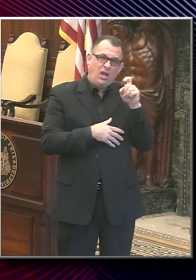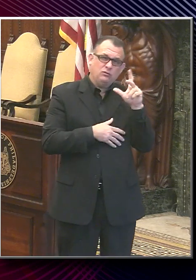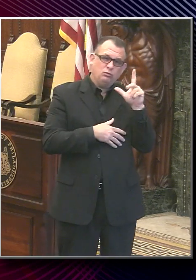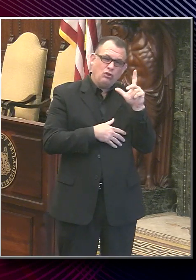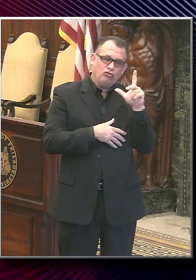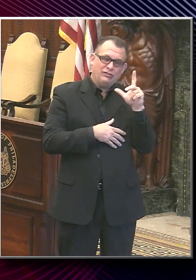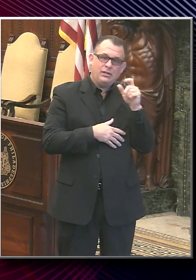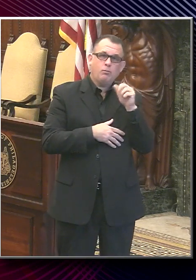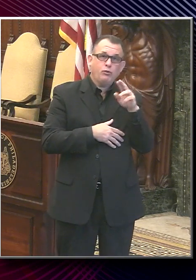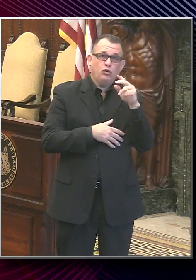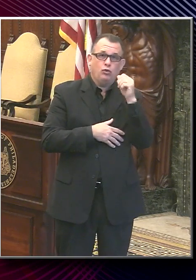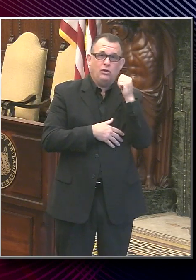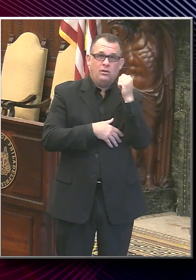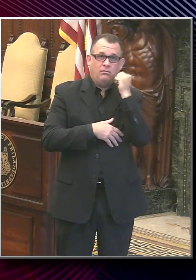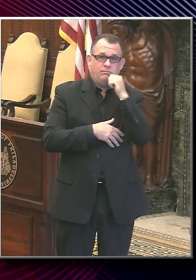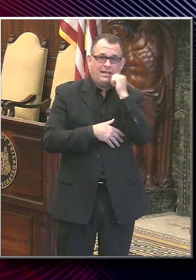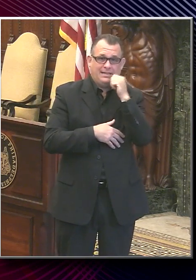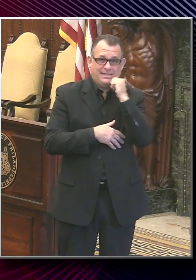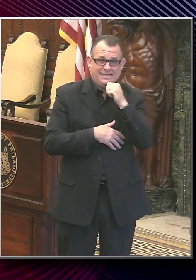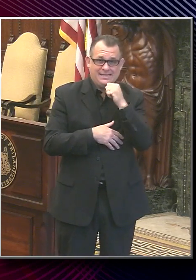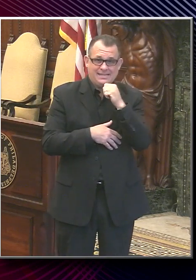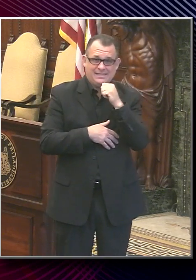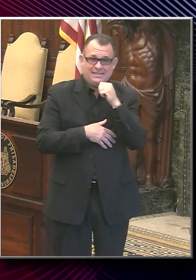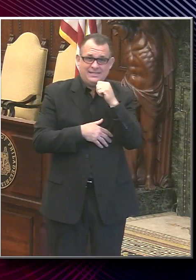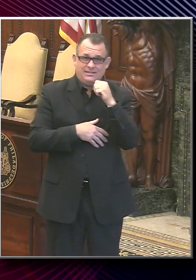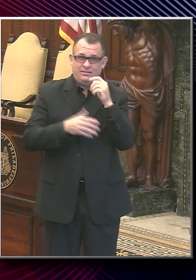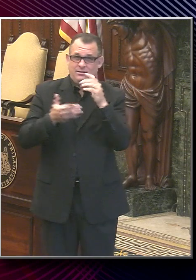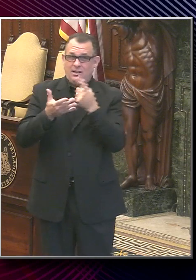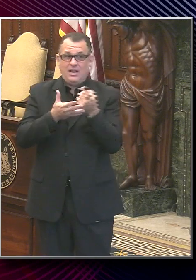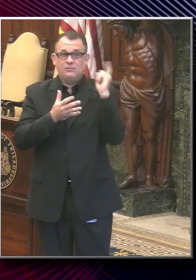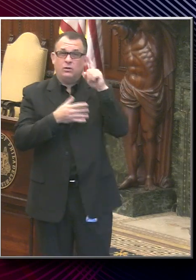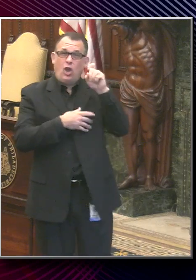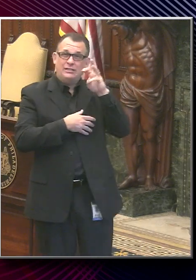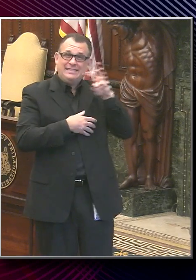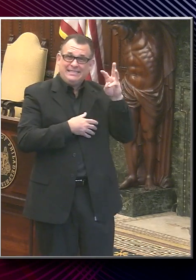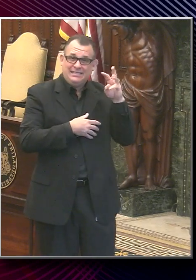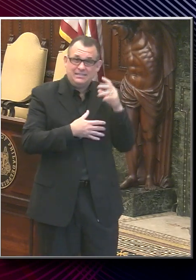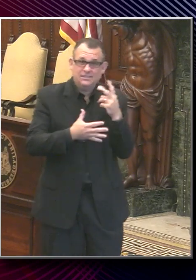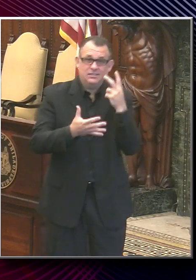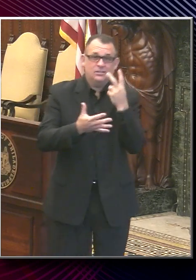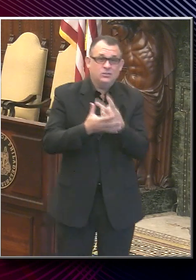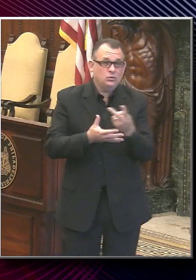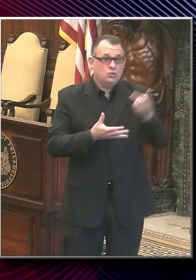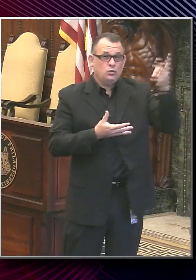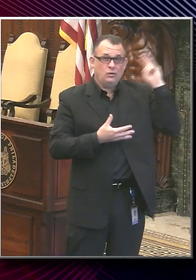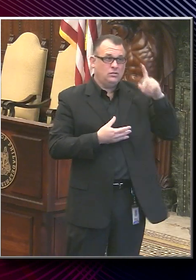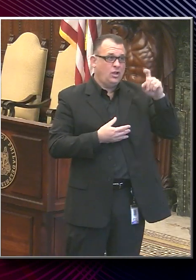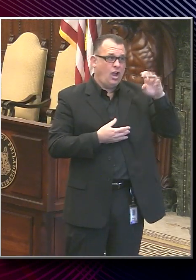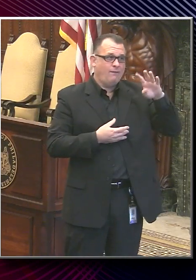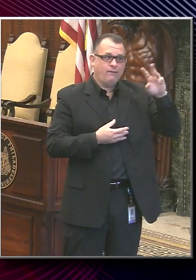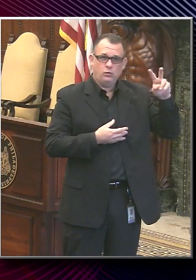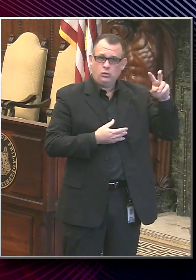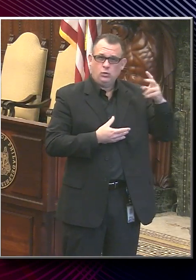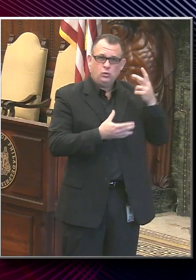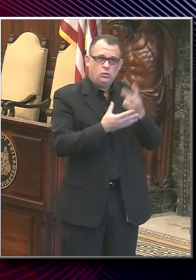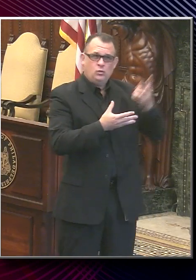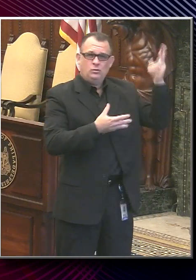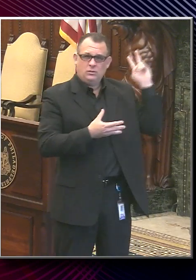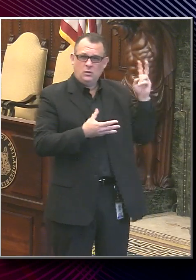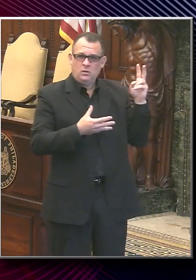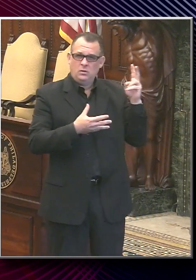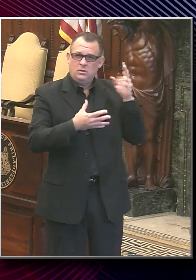day. That's down from 166 cases per day the week before, and 141 cases per day the week before